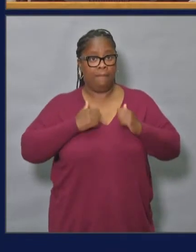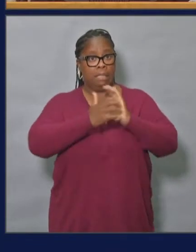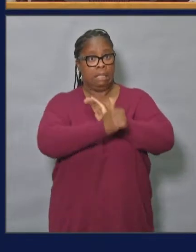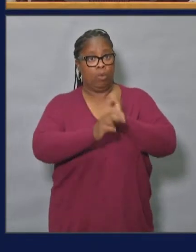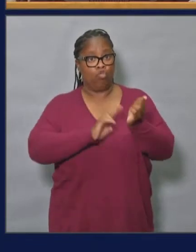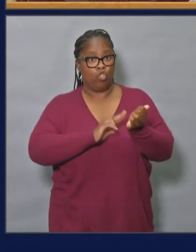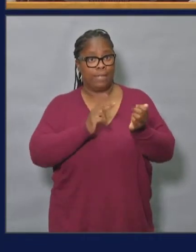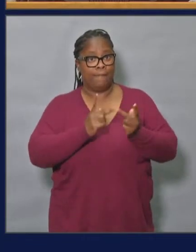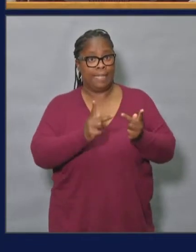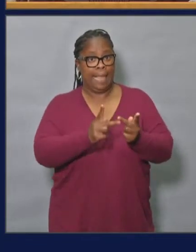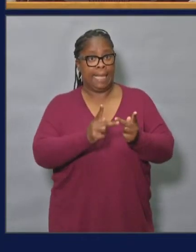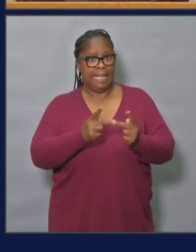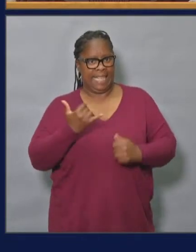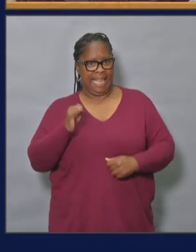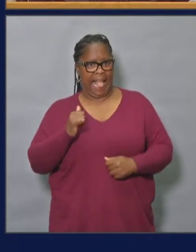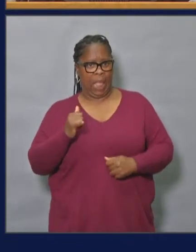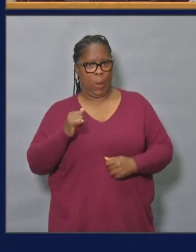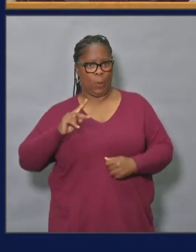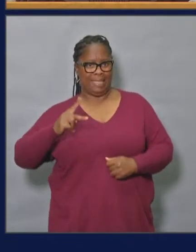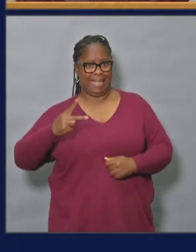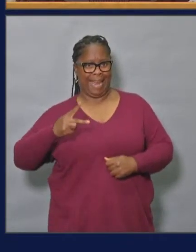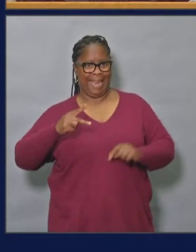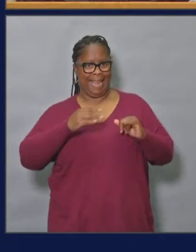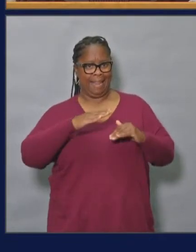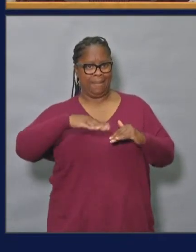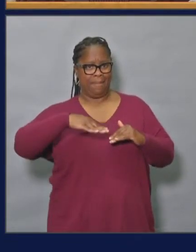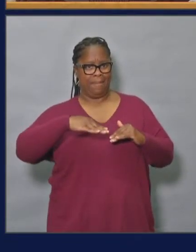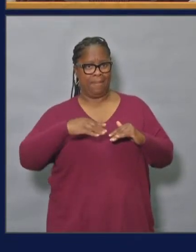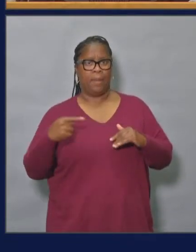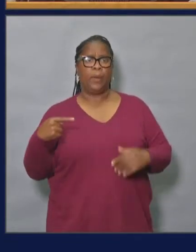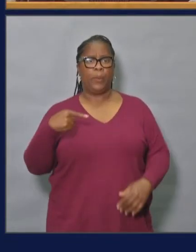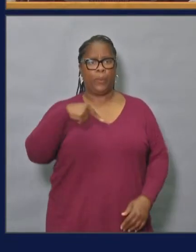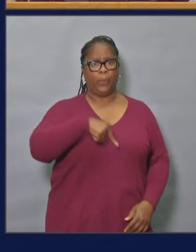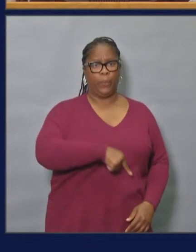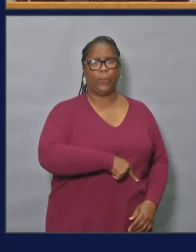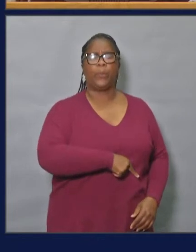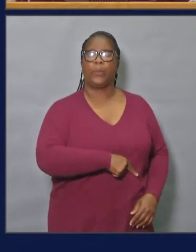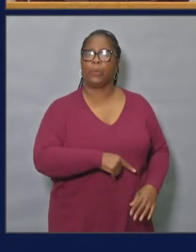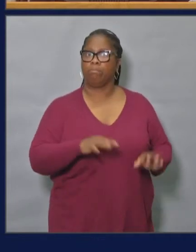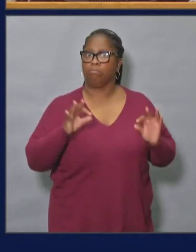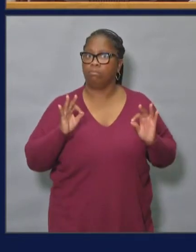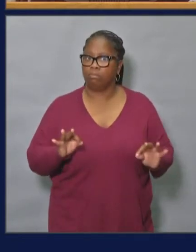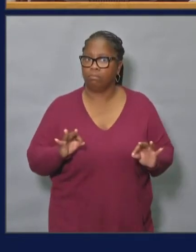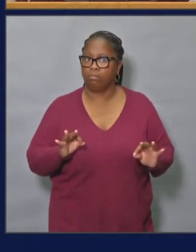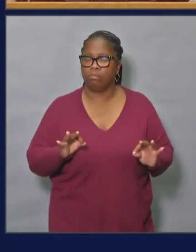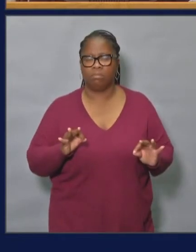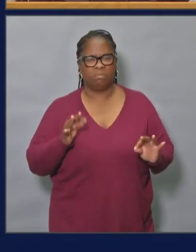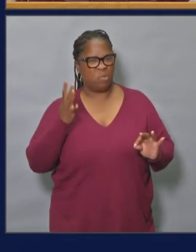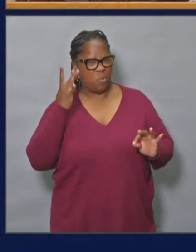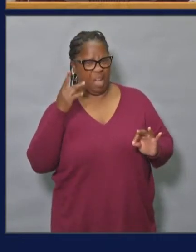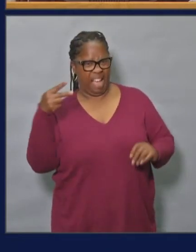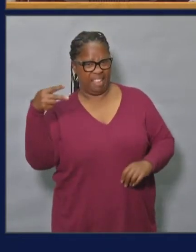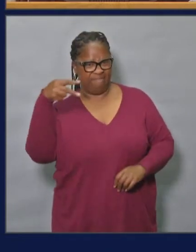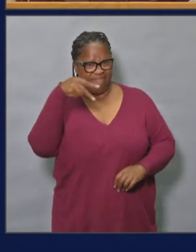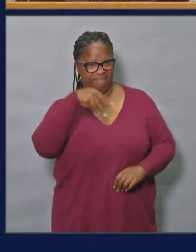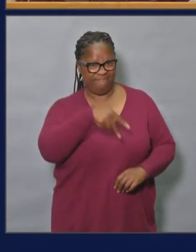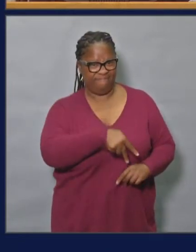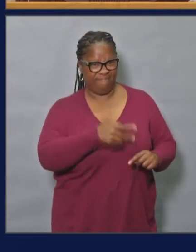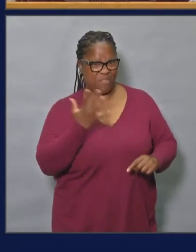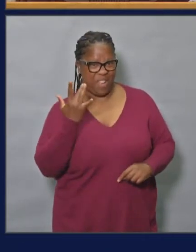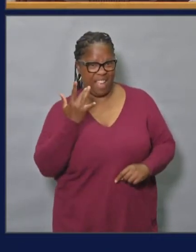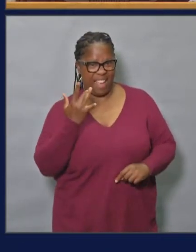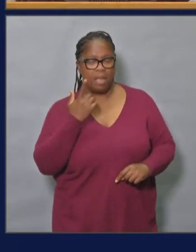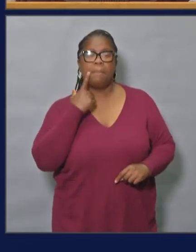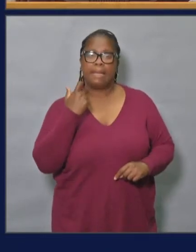facilities follows the same trend. This is likely due to the fact that at the skilled nursing facilities, we